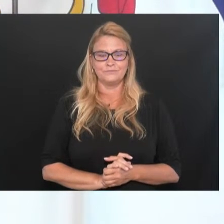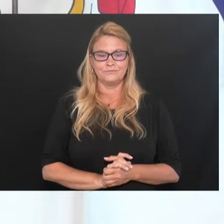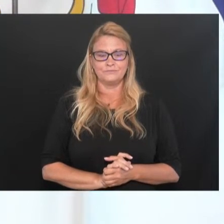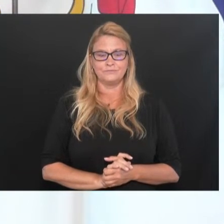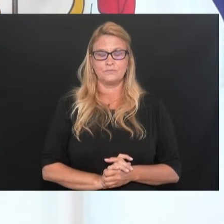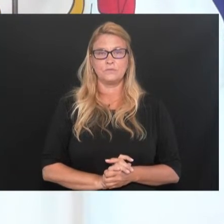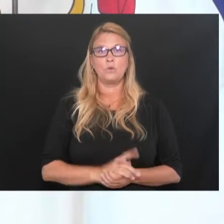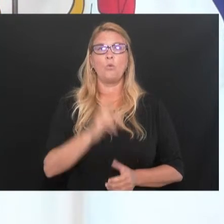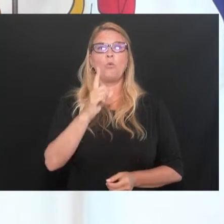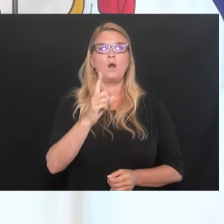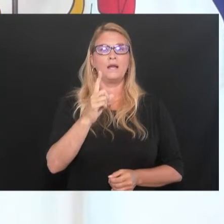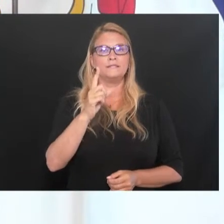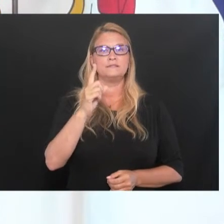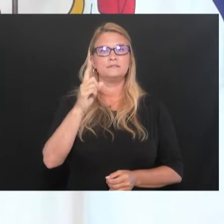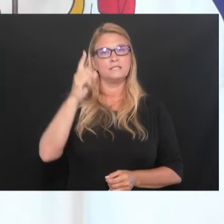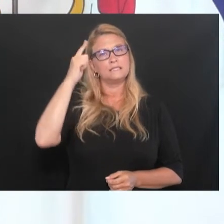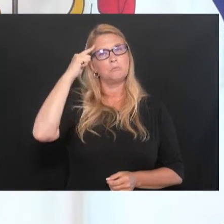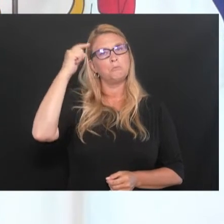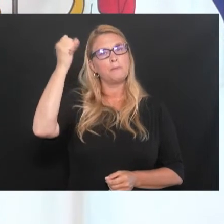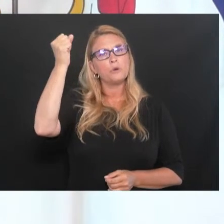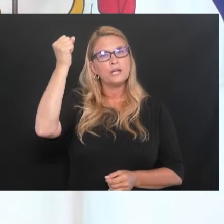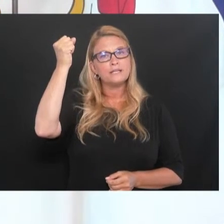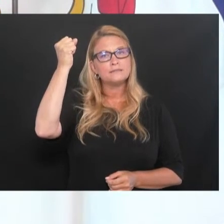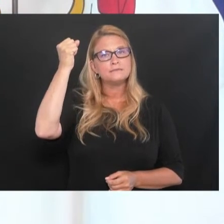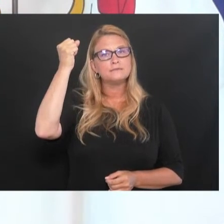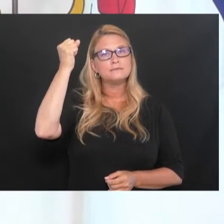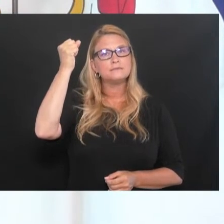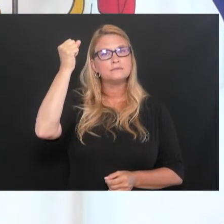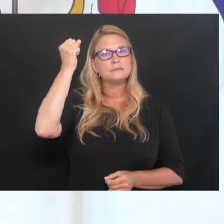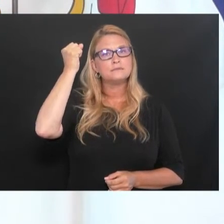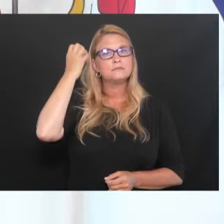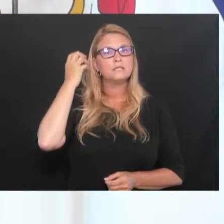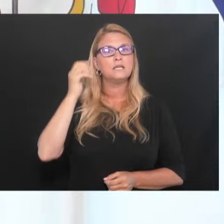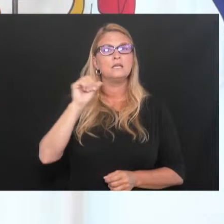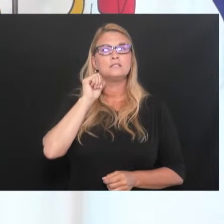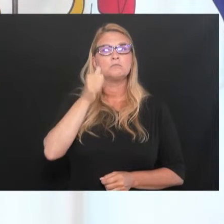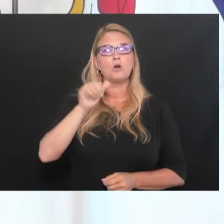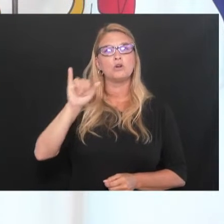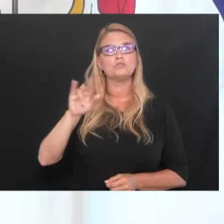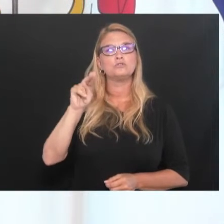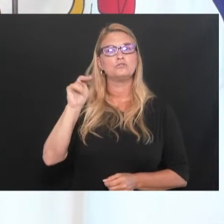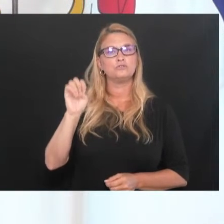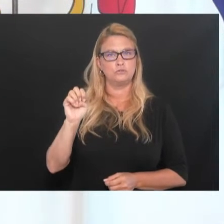memory that tomorrow is June 23rd.